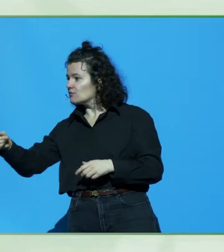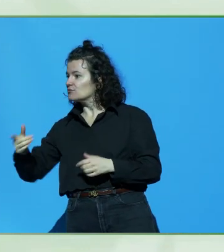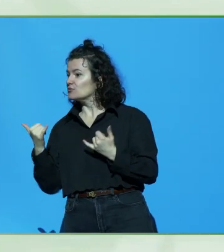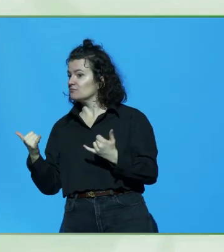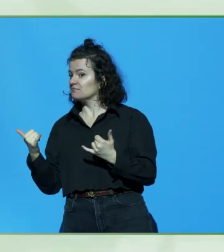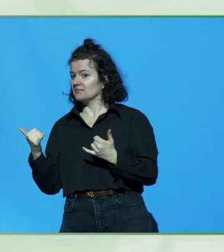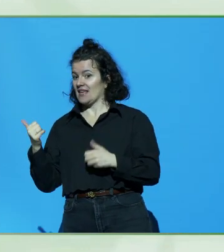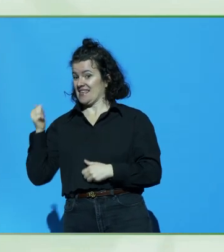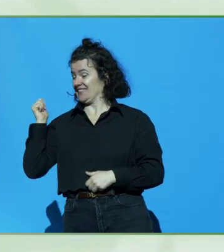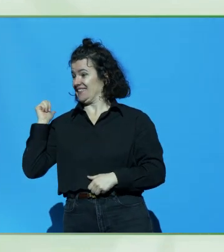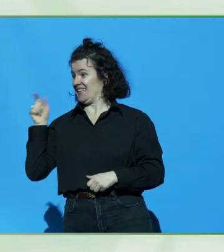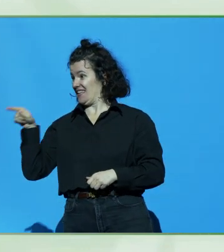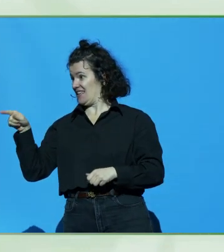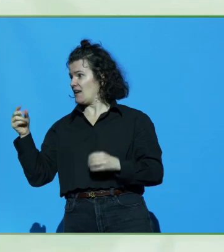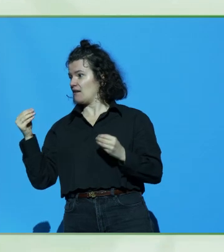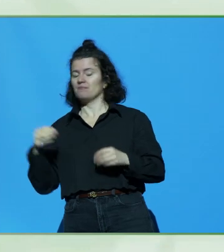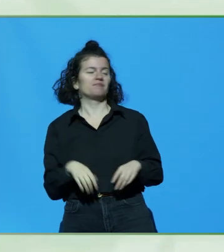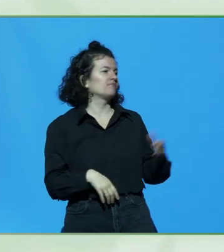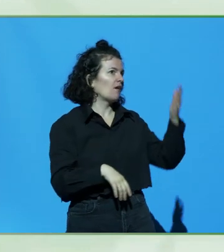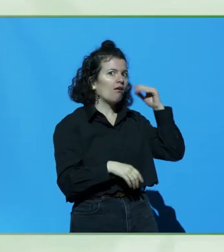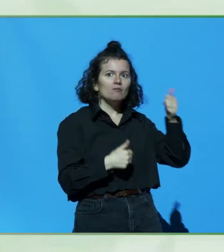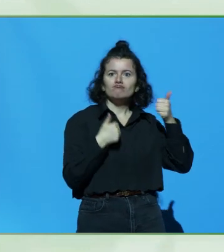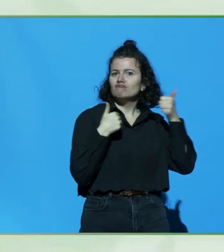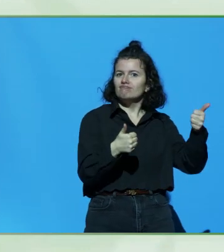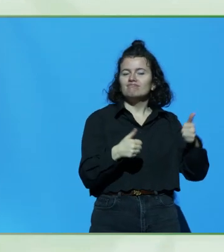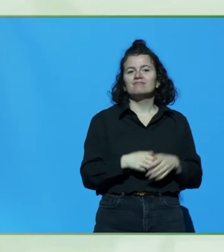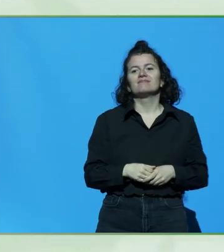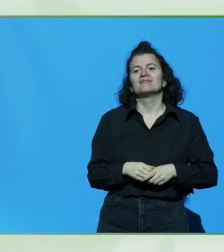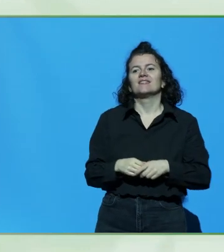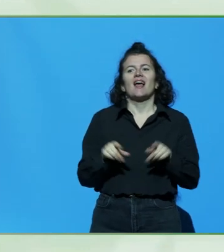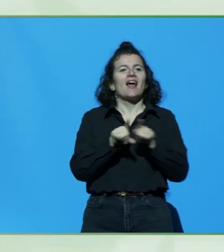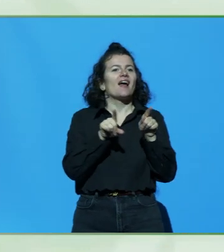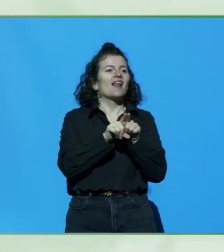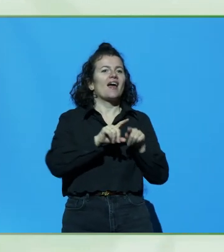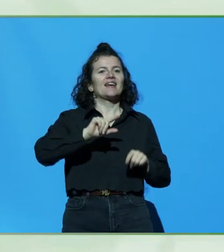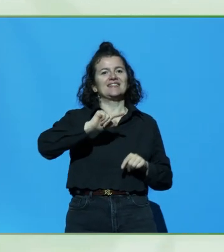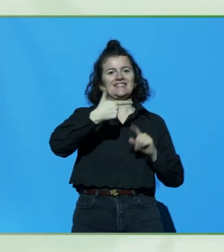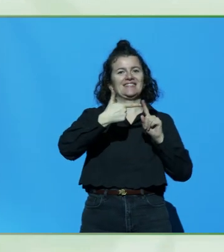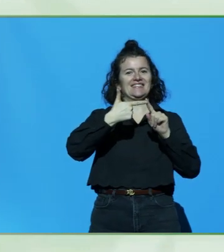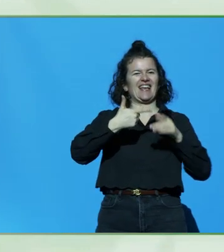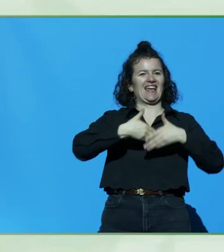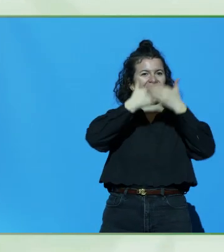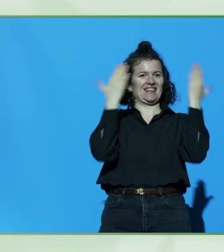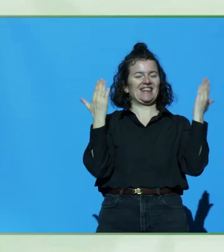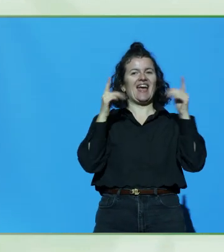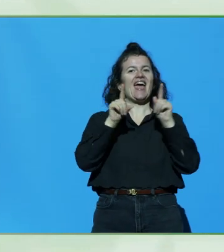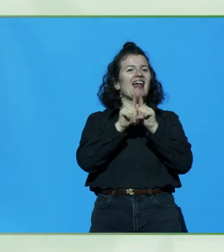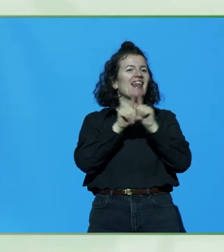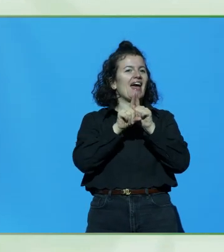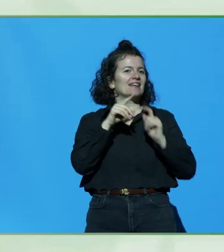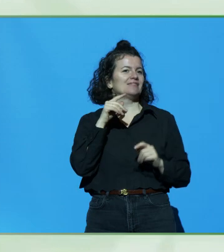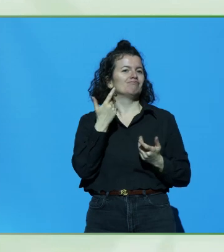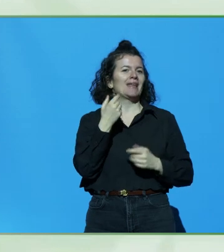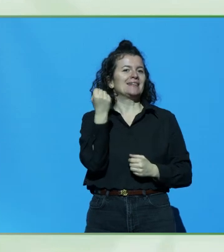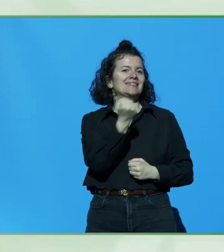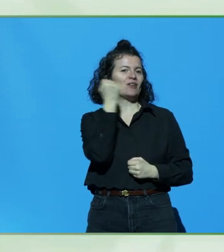it was amazing. You know, it feels like day 2. It feels like, Saturday. It feels like the day after a party and only more